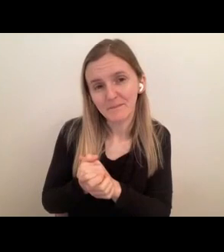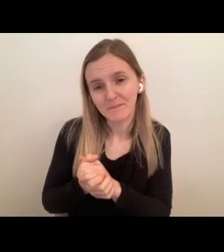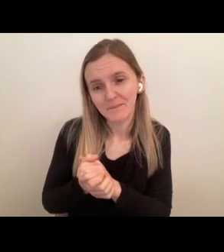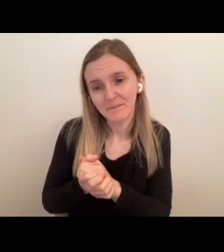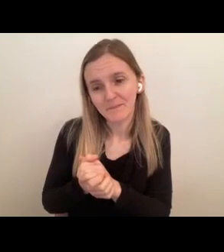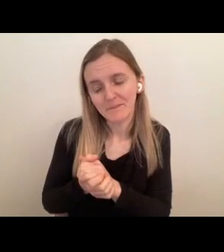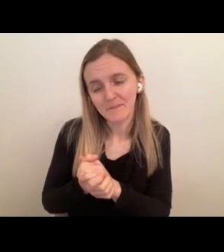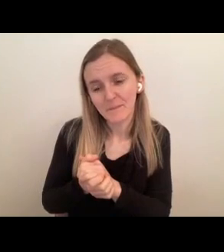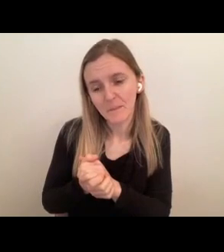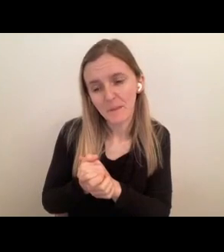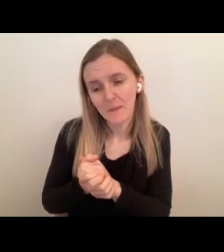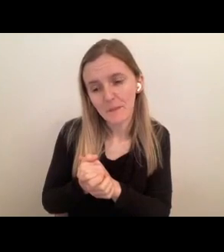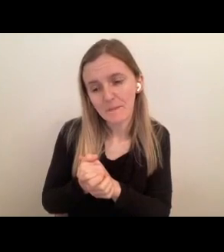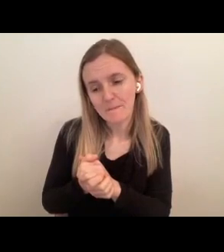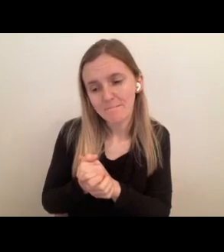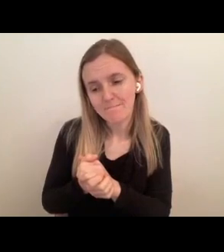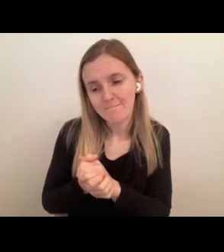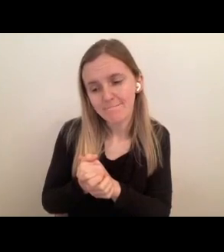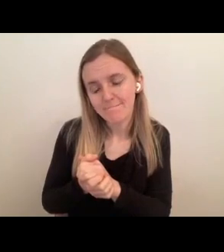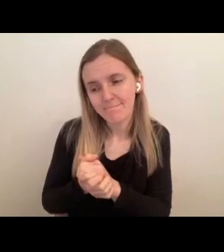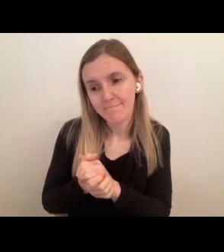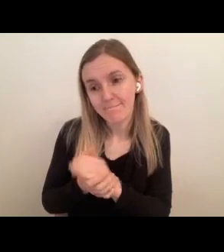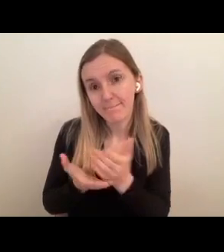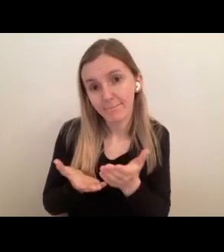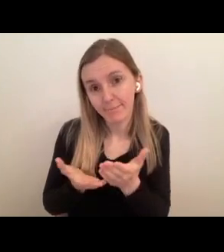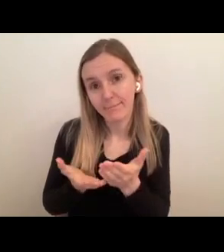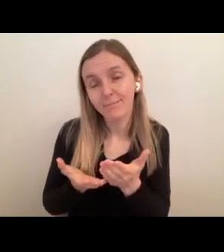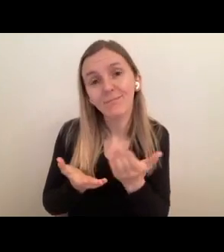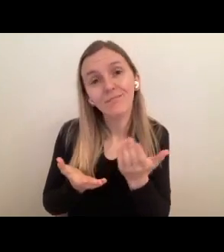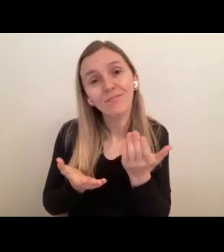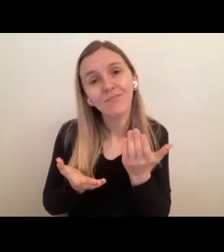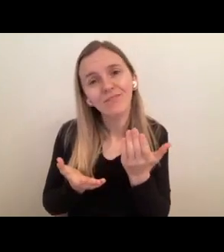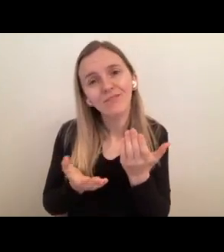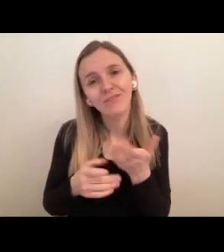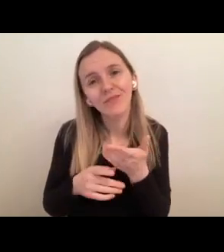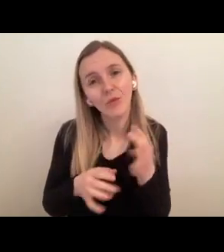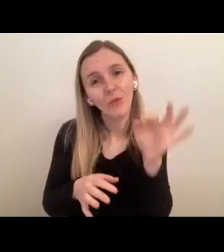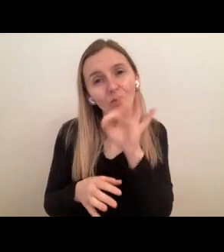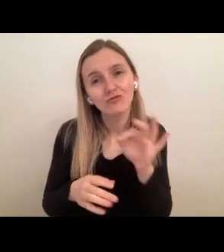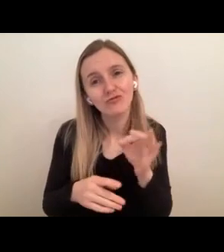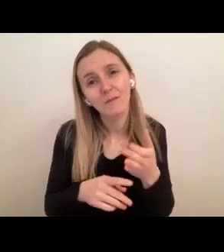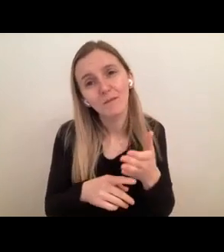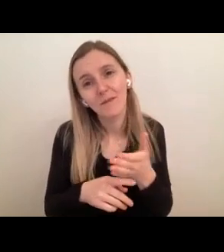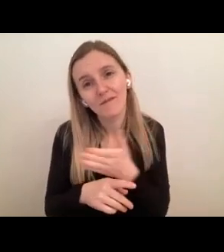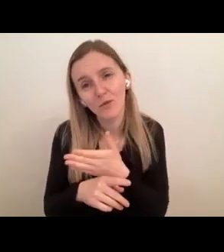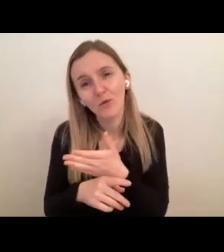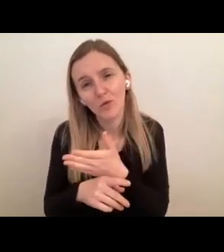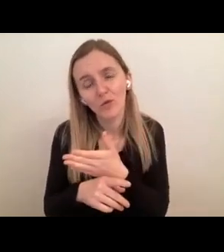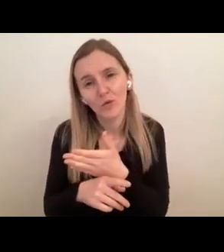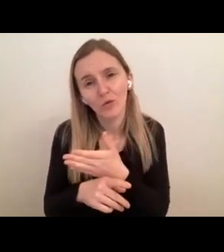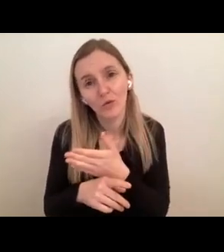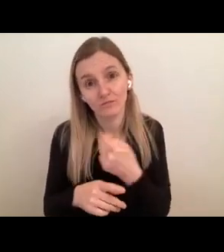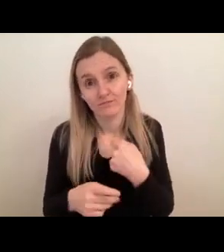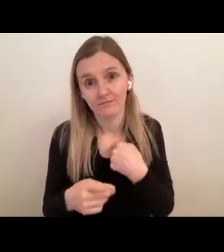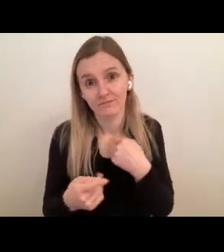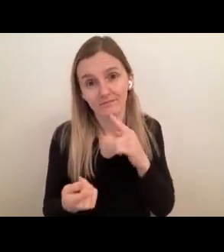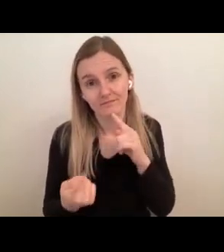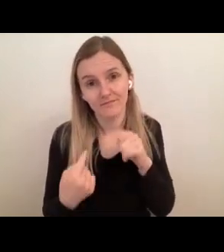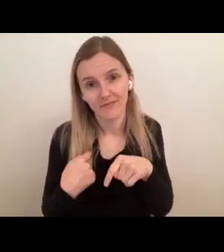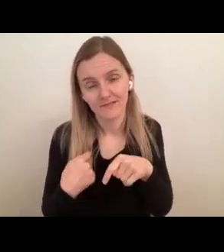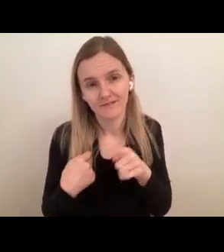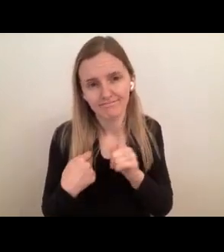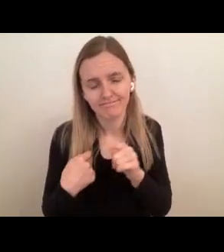A bit like what we were saying before from the last question, I would really encourage you to